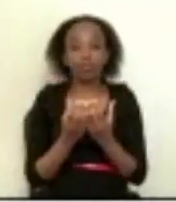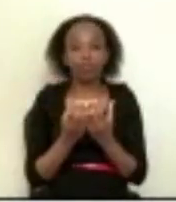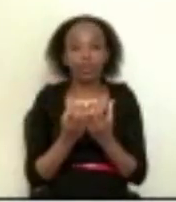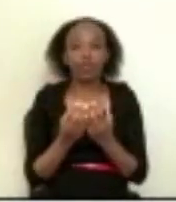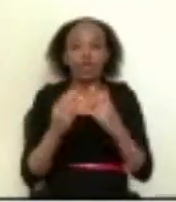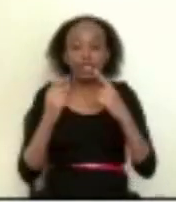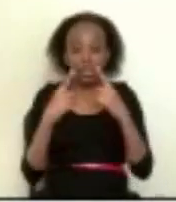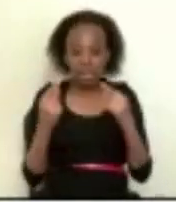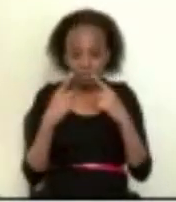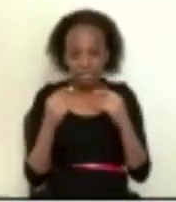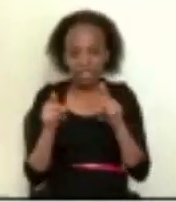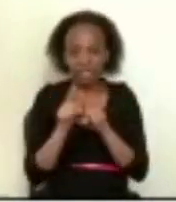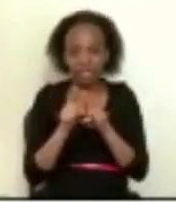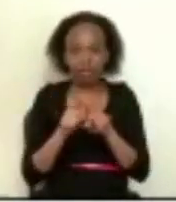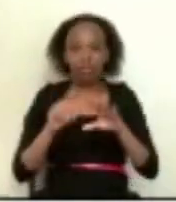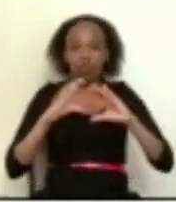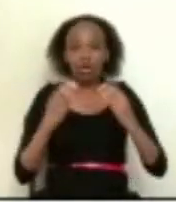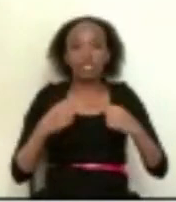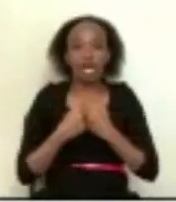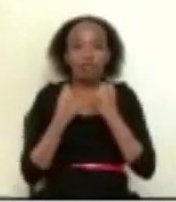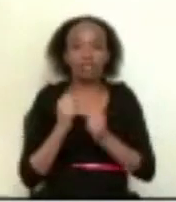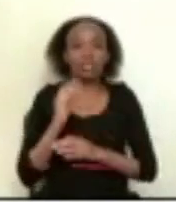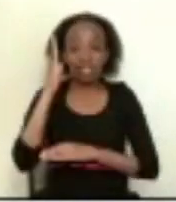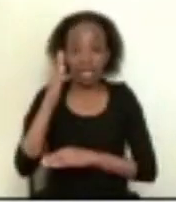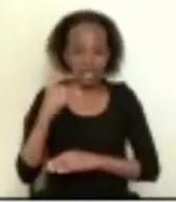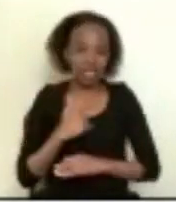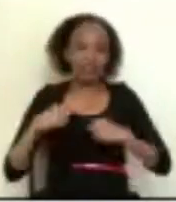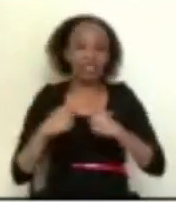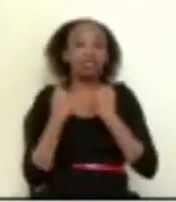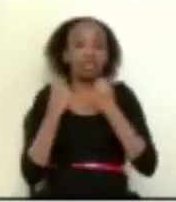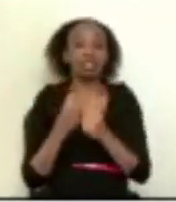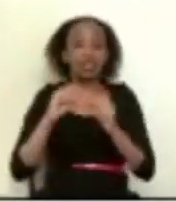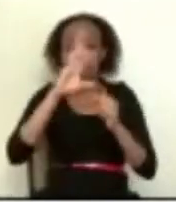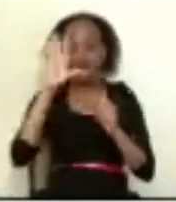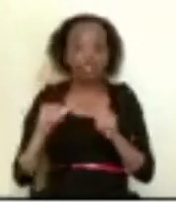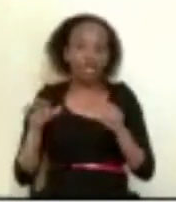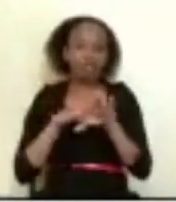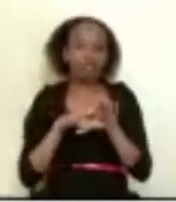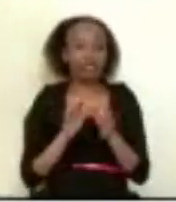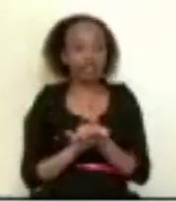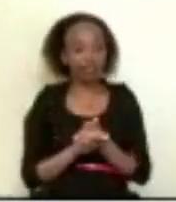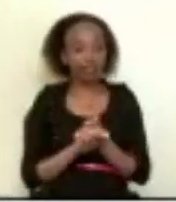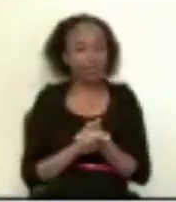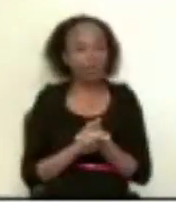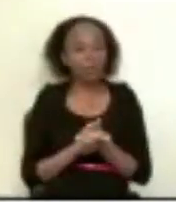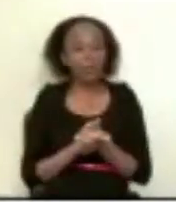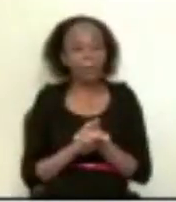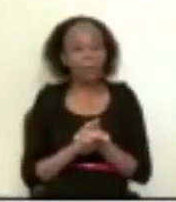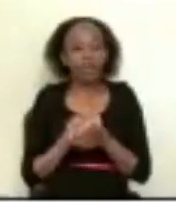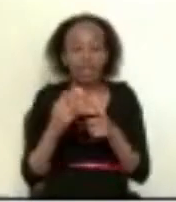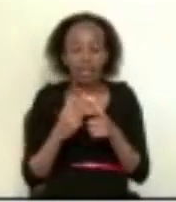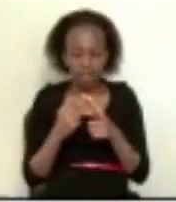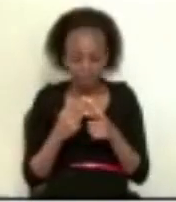sentiment and global happenings directly have an impact on African citizens. So